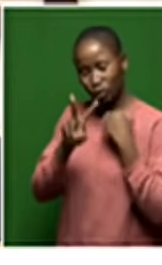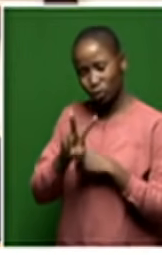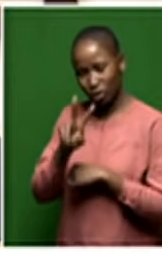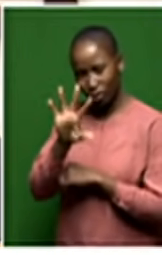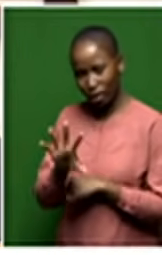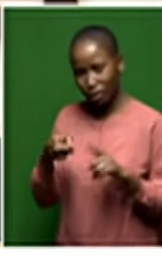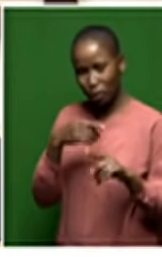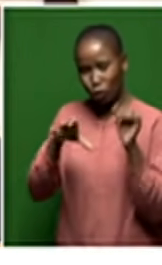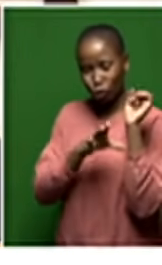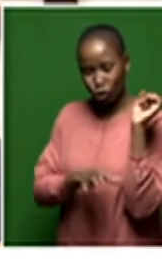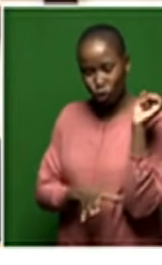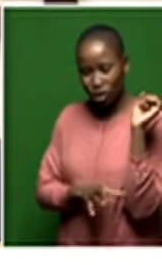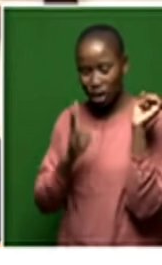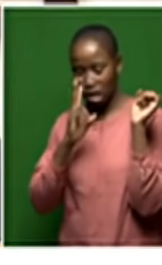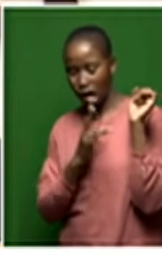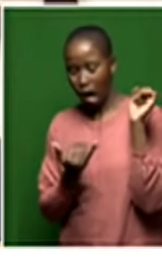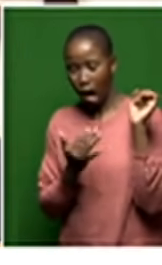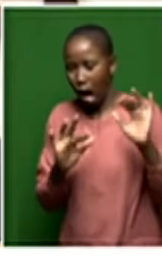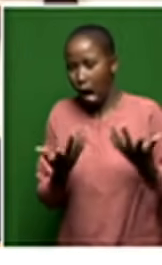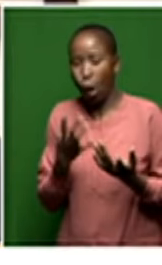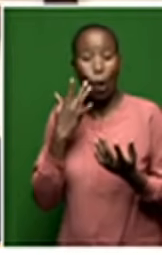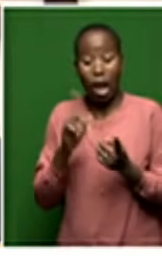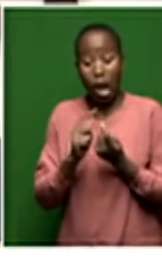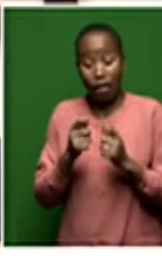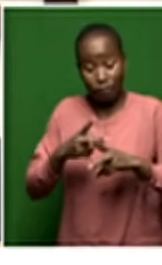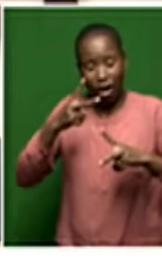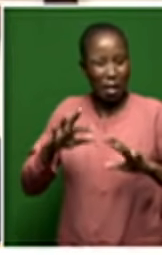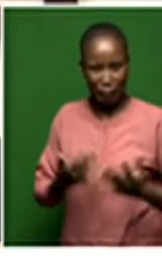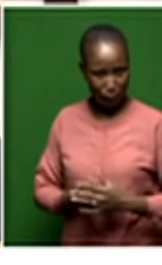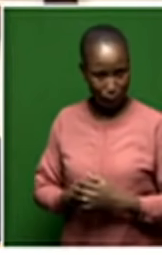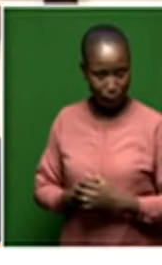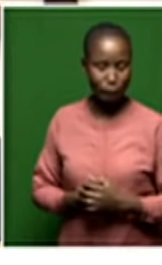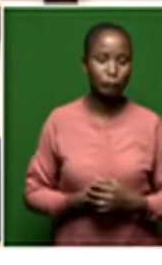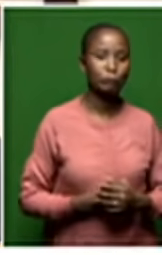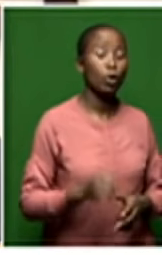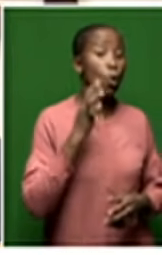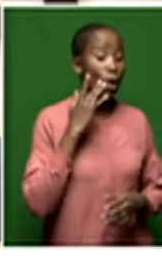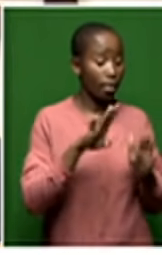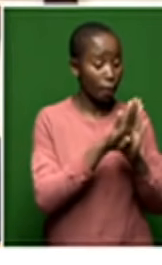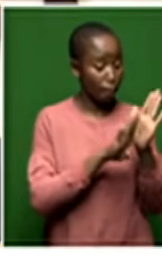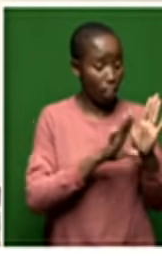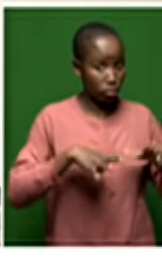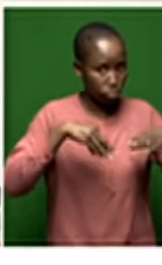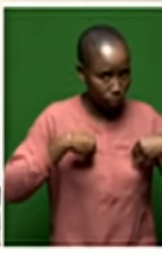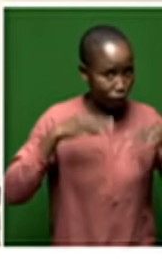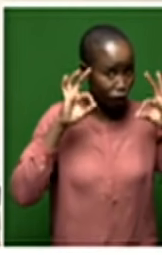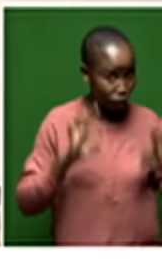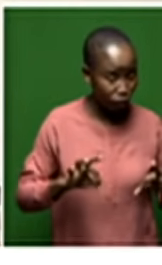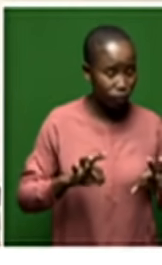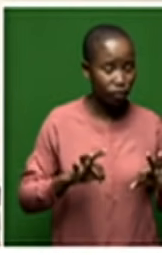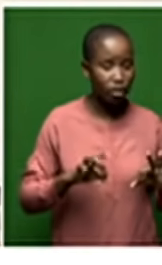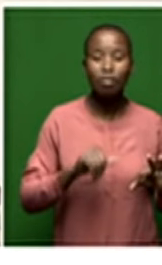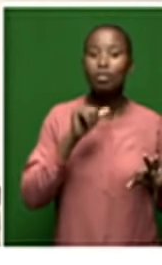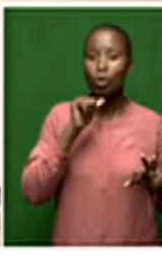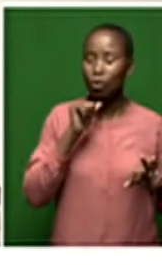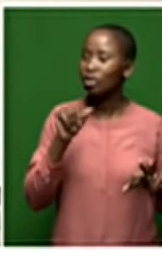of the Constitution look like when it's been rolled out? Well, once the bill is accepted, which will happen, it will be accepted. Whether the